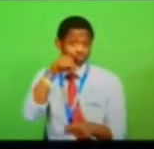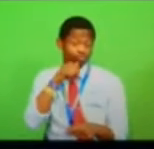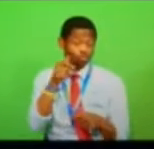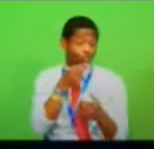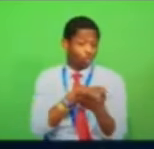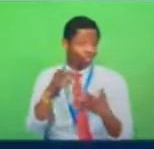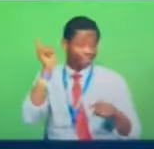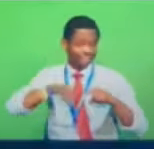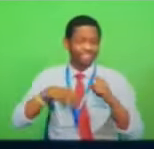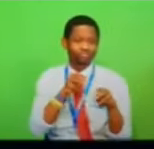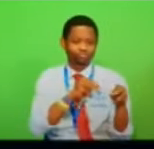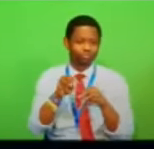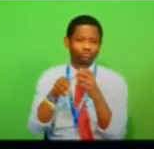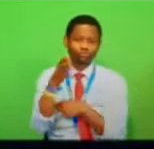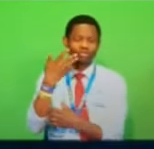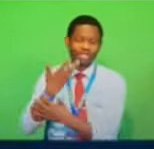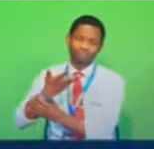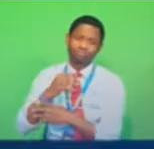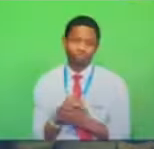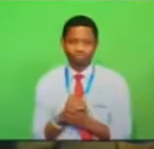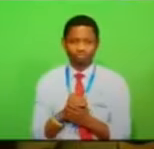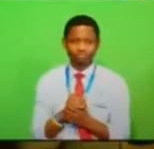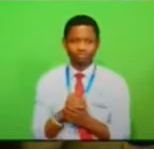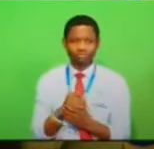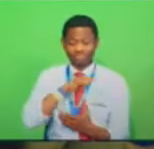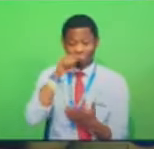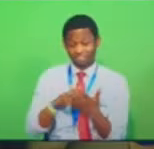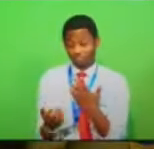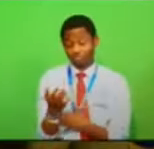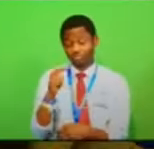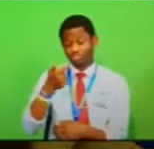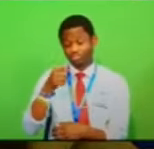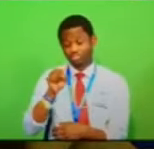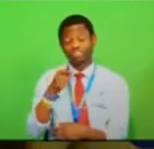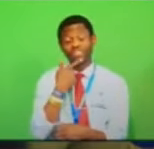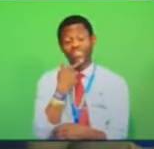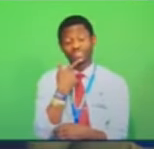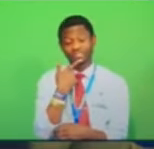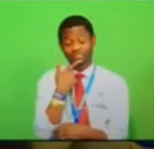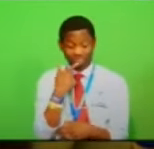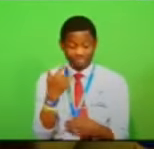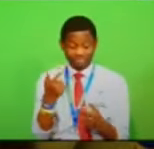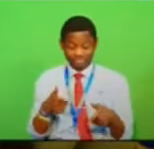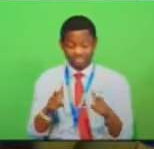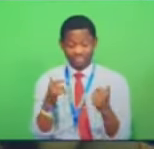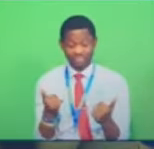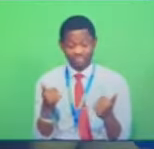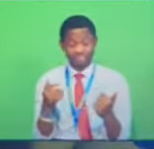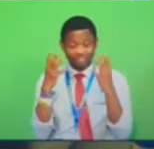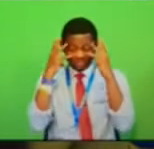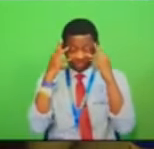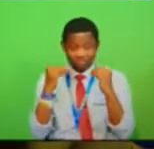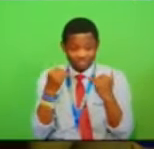this morning, our dear GS, in his last statement, said that let us experience now what